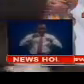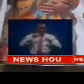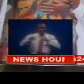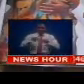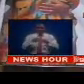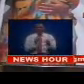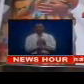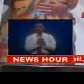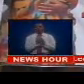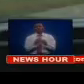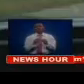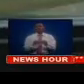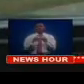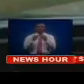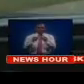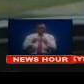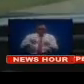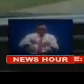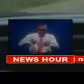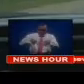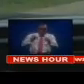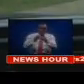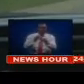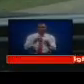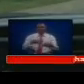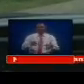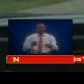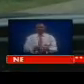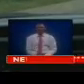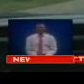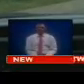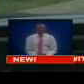performance in the Western region is continued rehabilitation of roads.